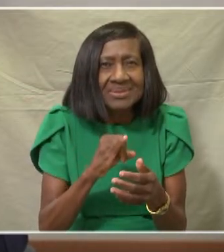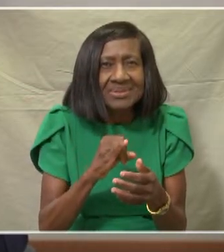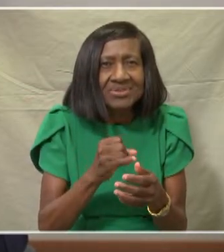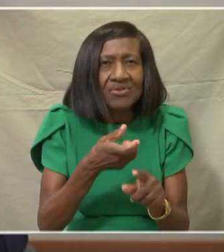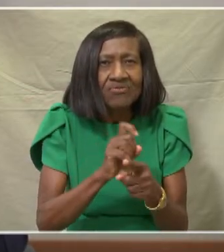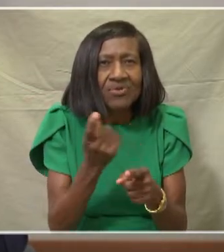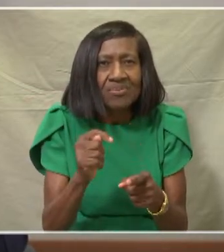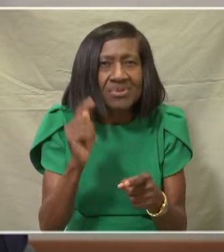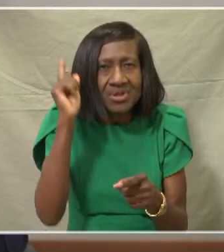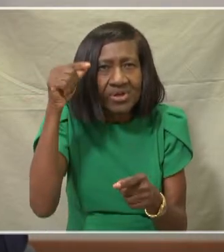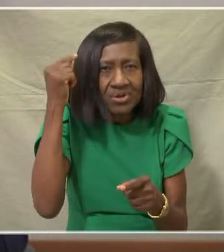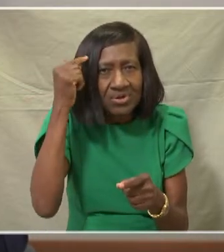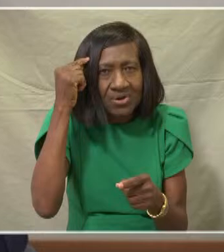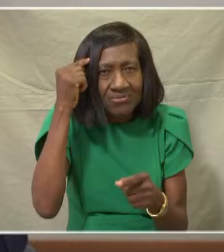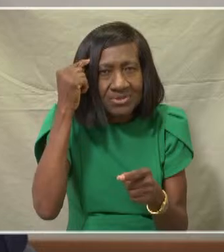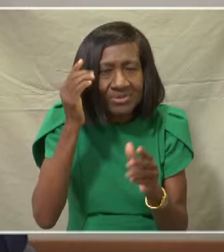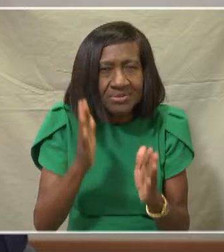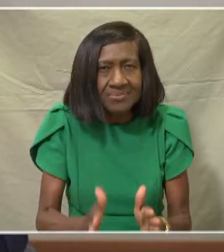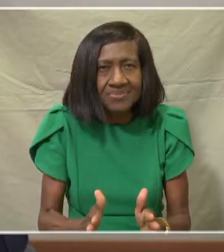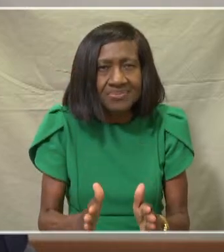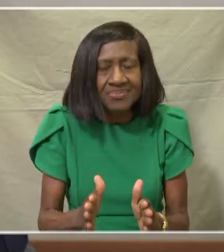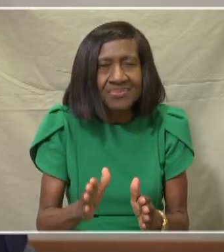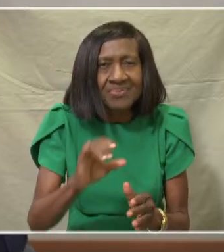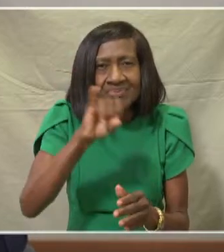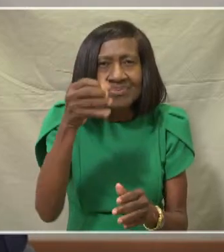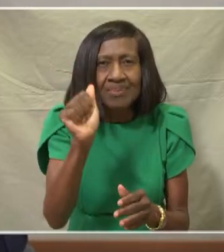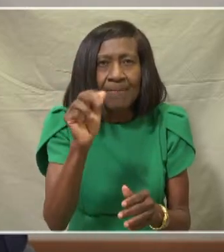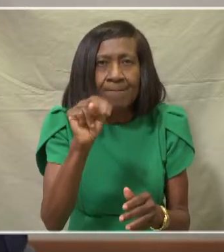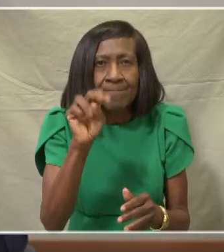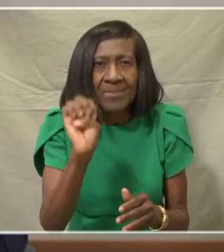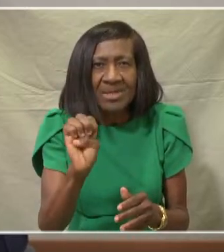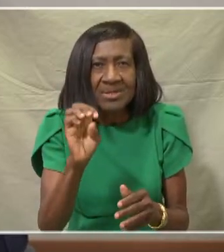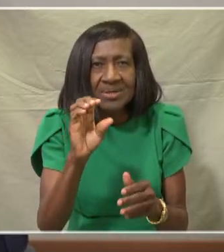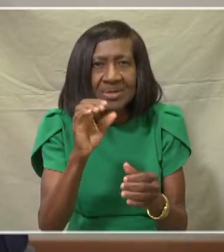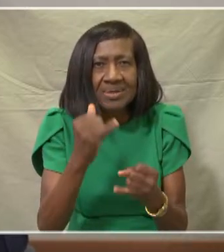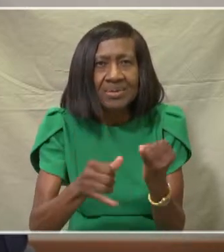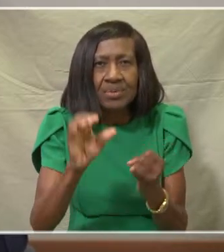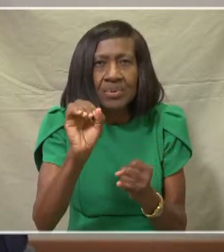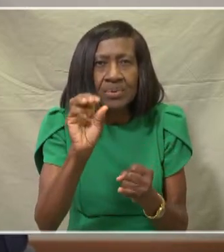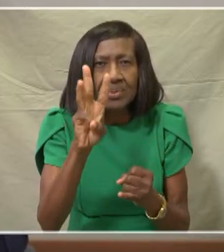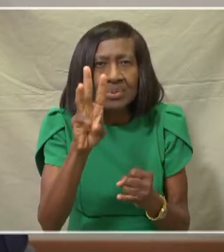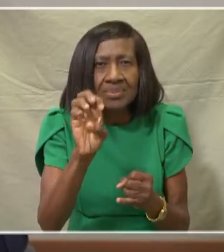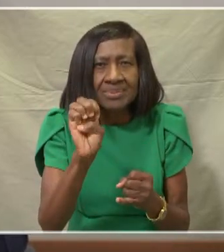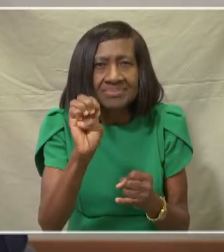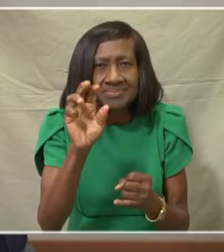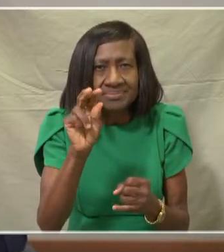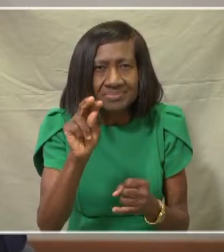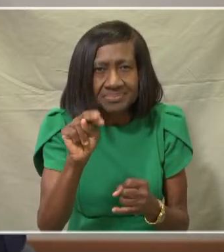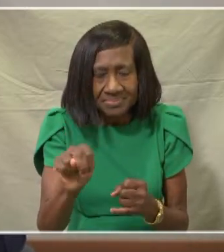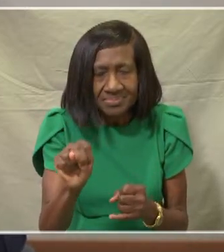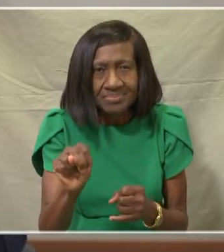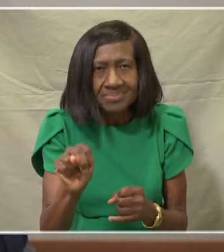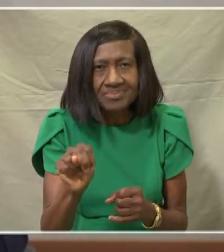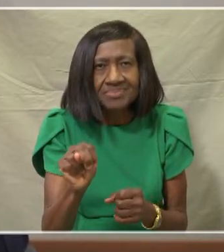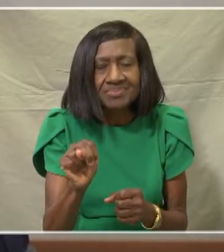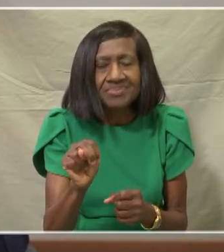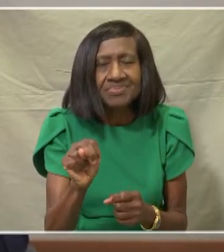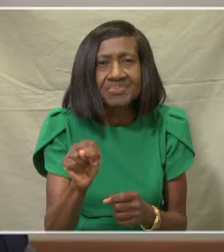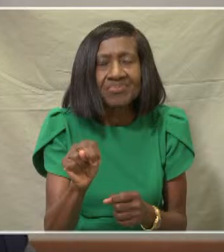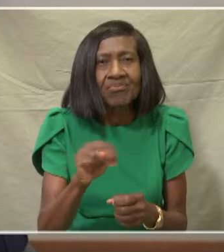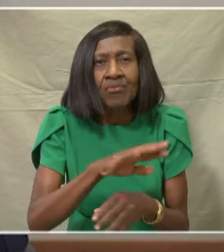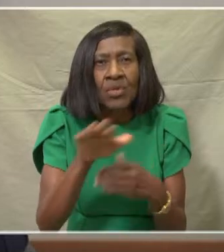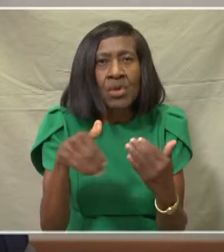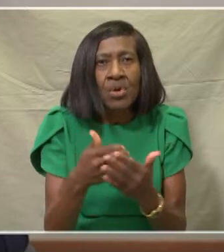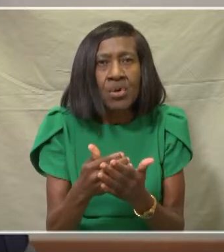Her Excellency Jane Owen. We appreciate the engagement our mission is receiving from all political